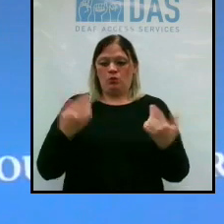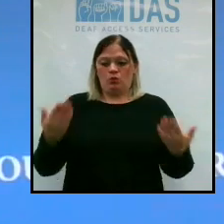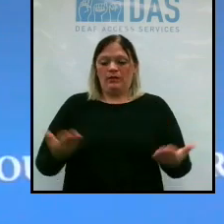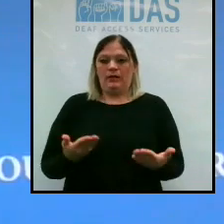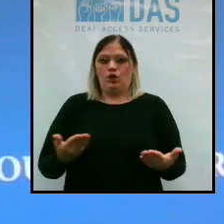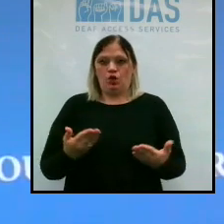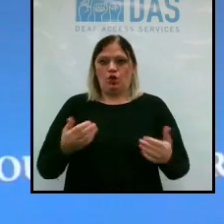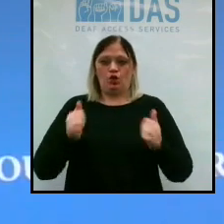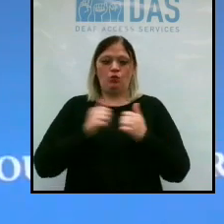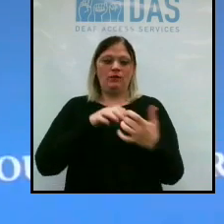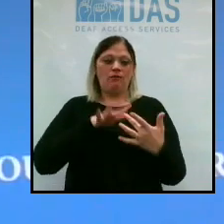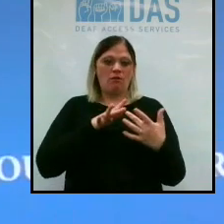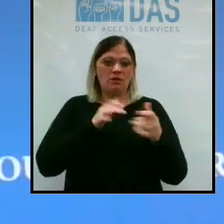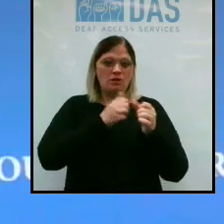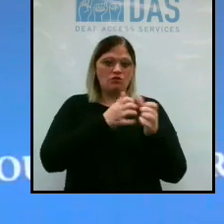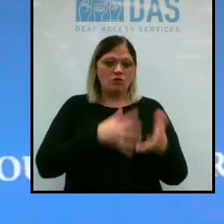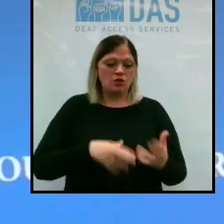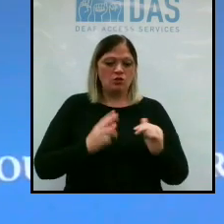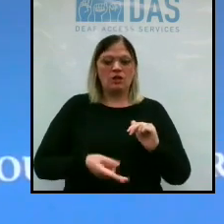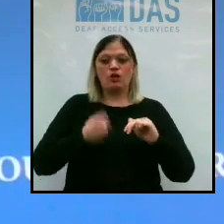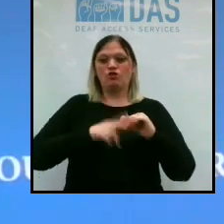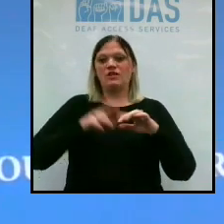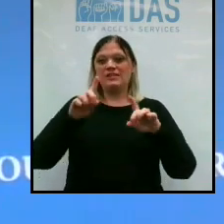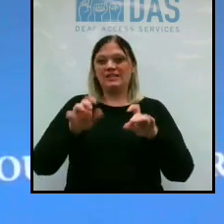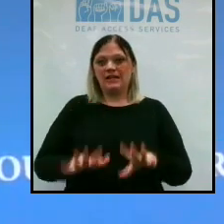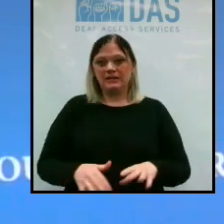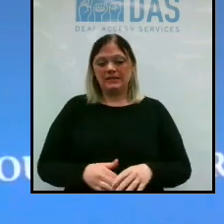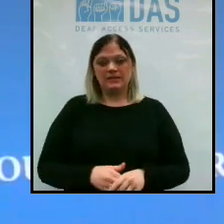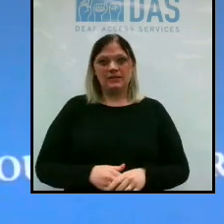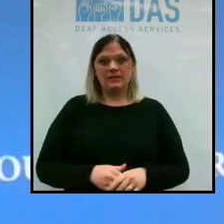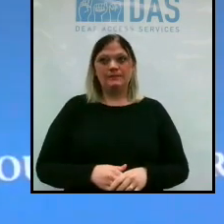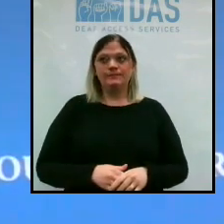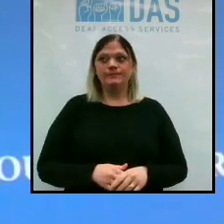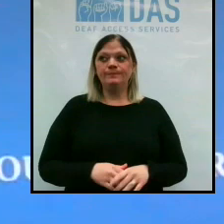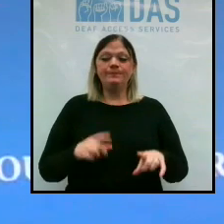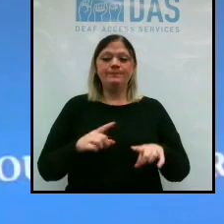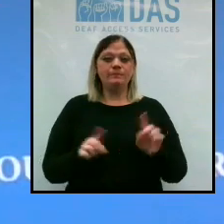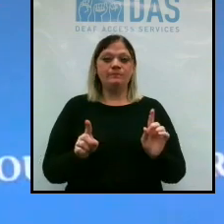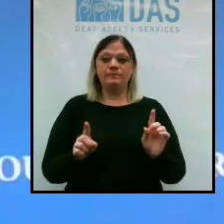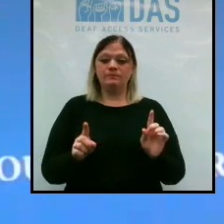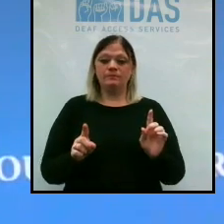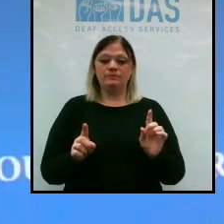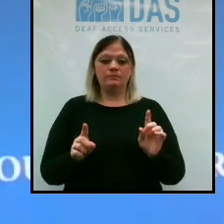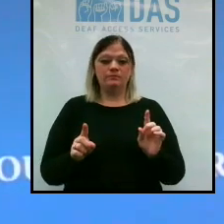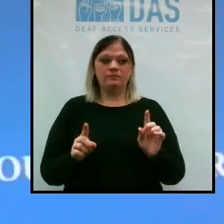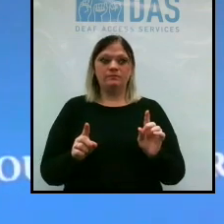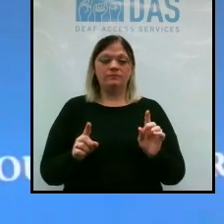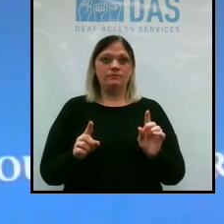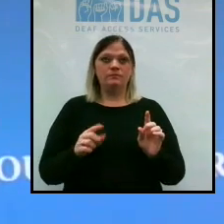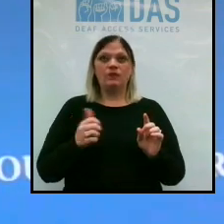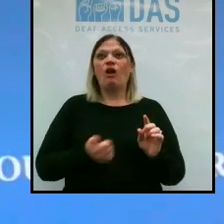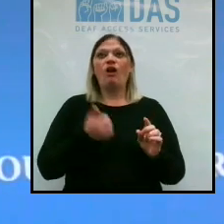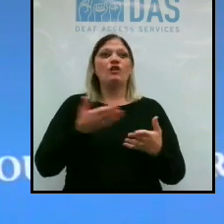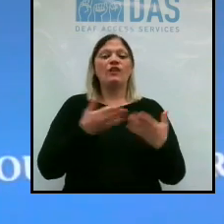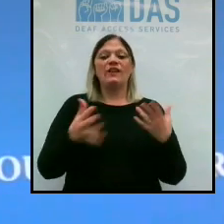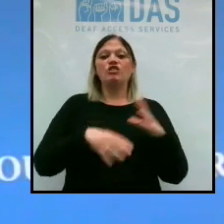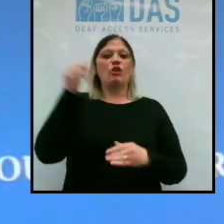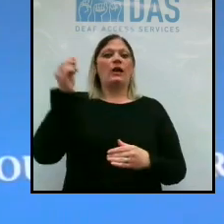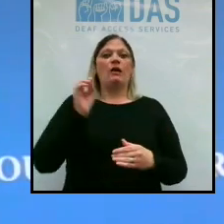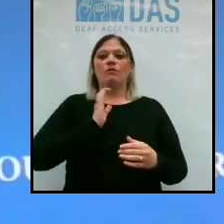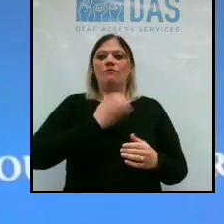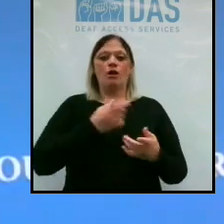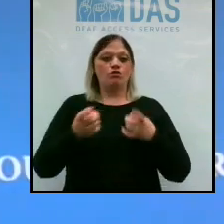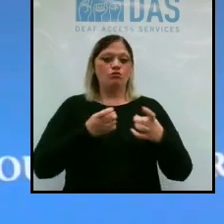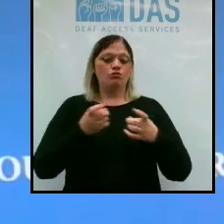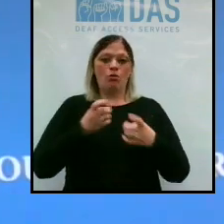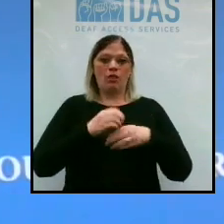regards to contact tracers and ramping up the testing. But there are things that are out of our control in county government, and